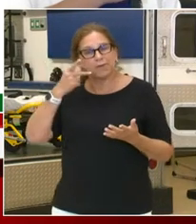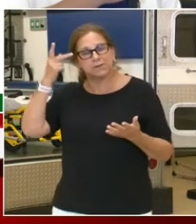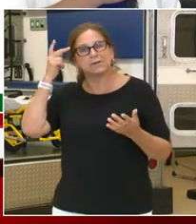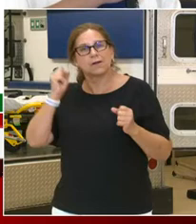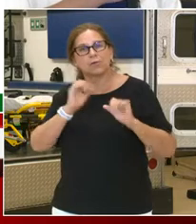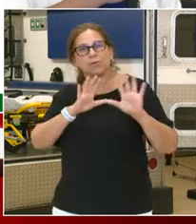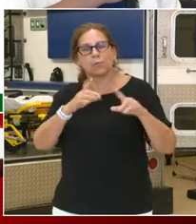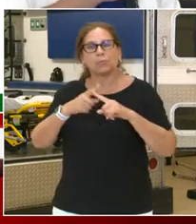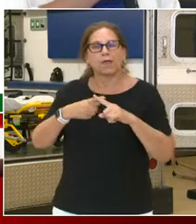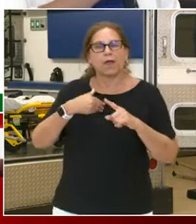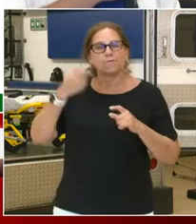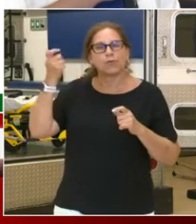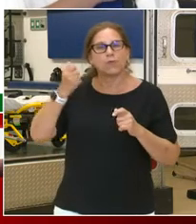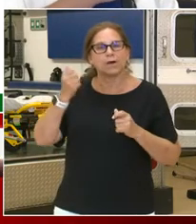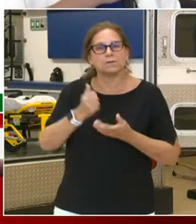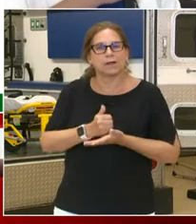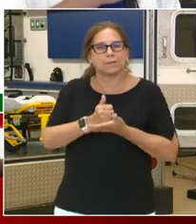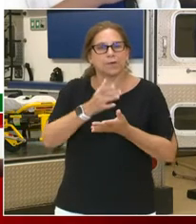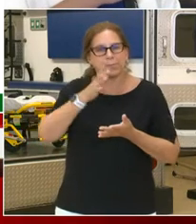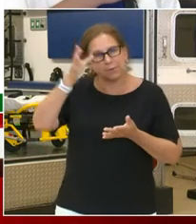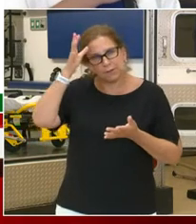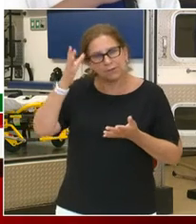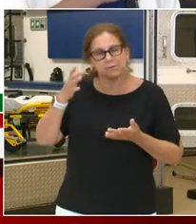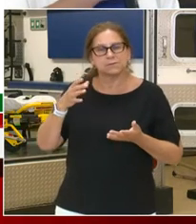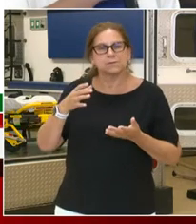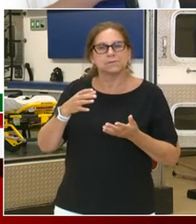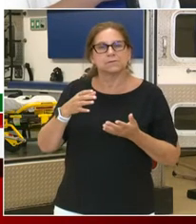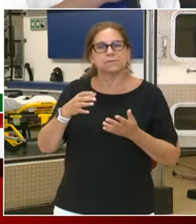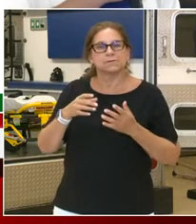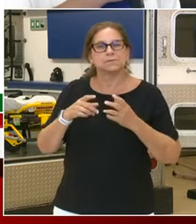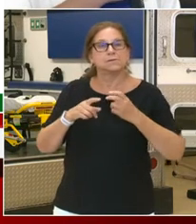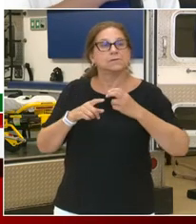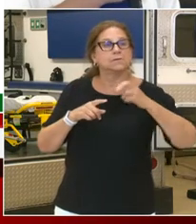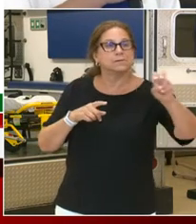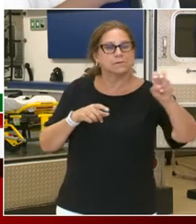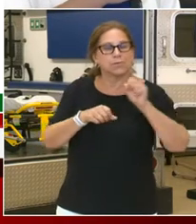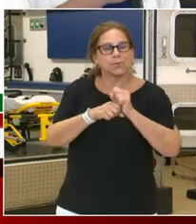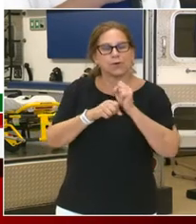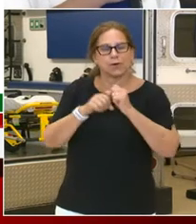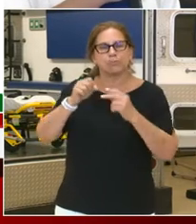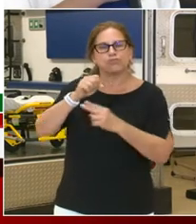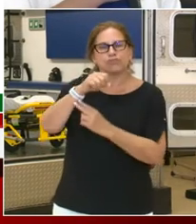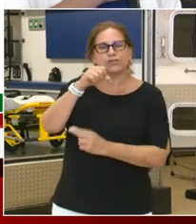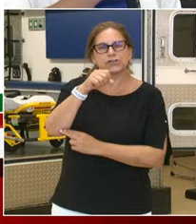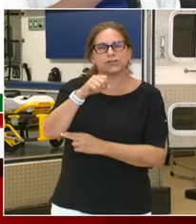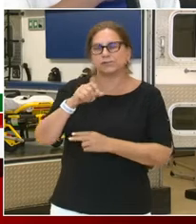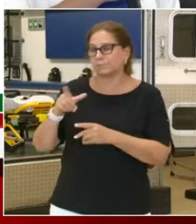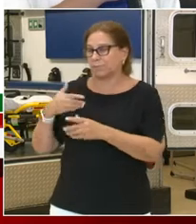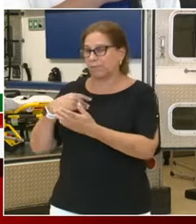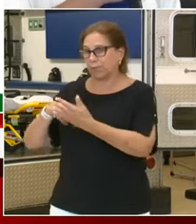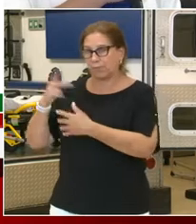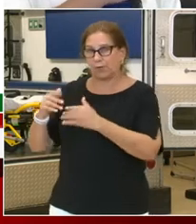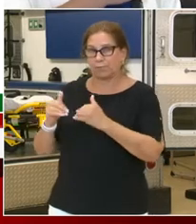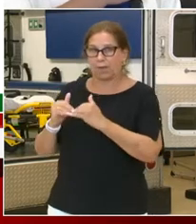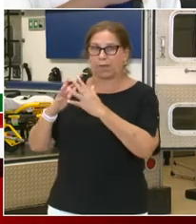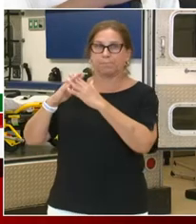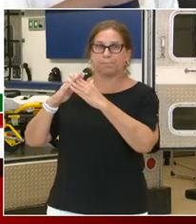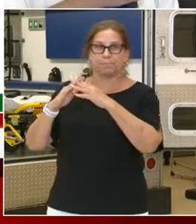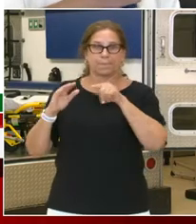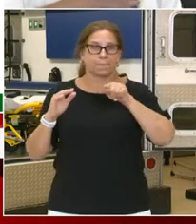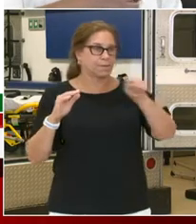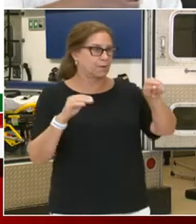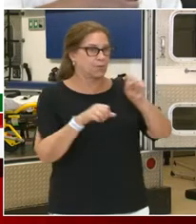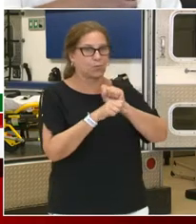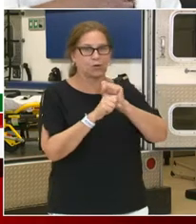investments on Bridge to Work, which allows those seats to retain open for our families so that when they are going back to work, those seats are